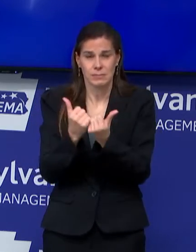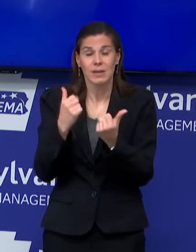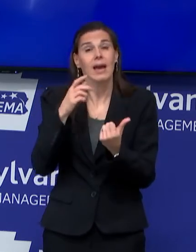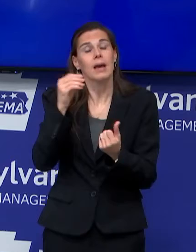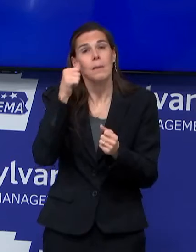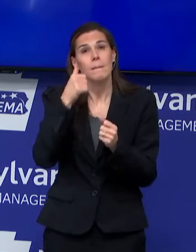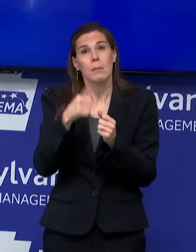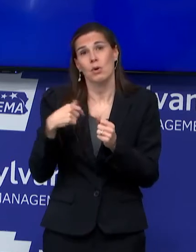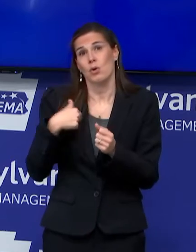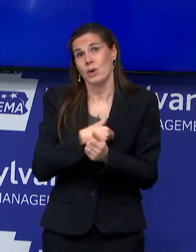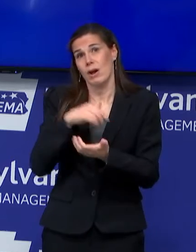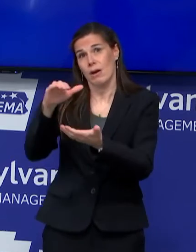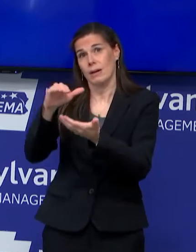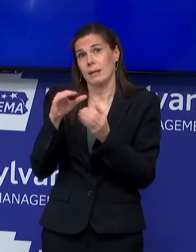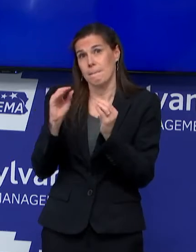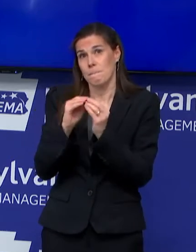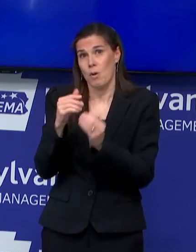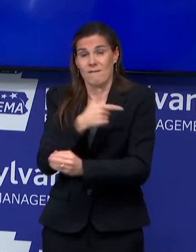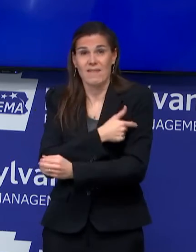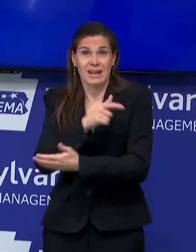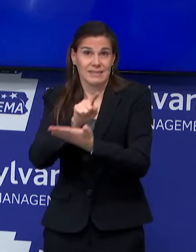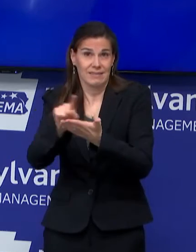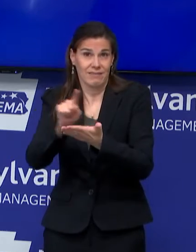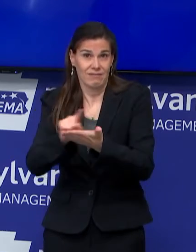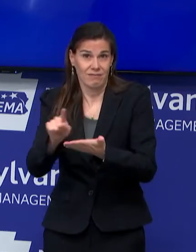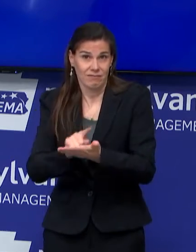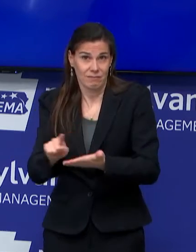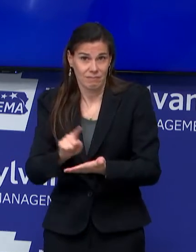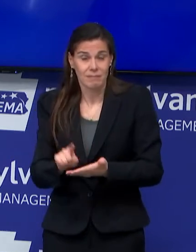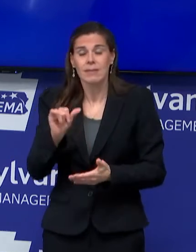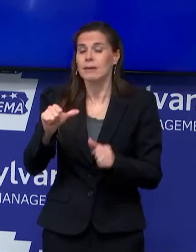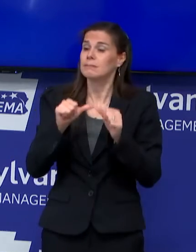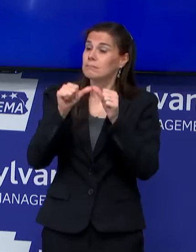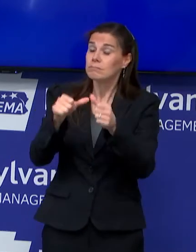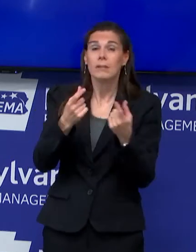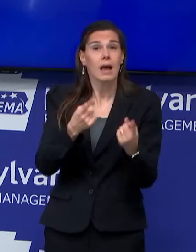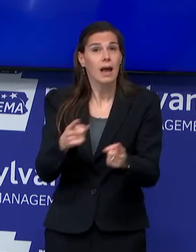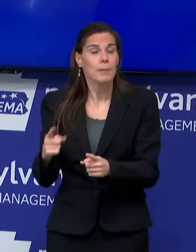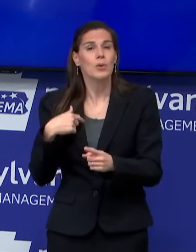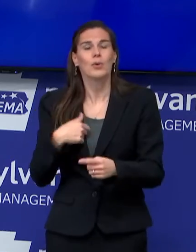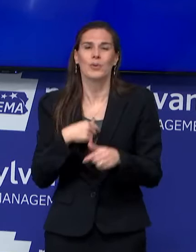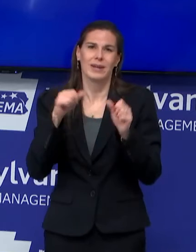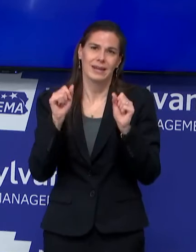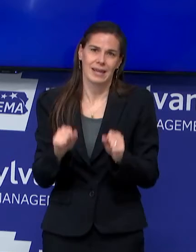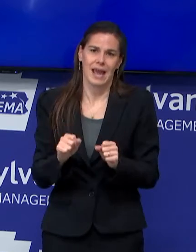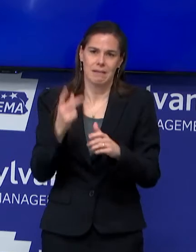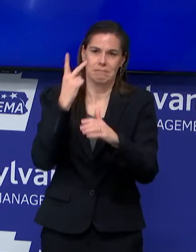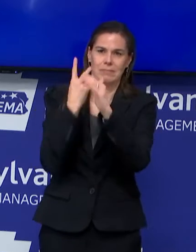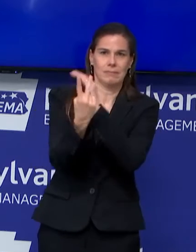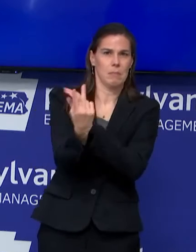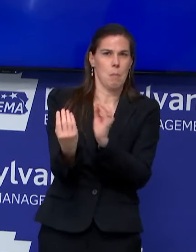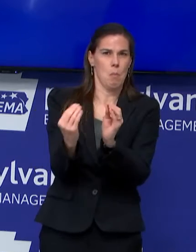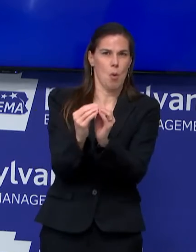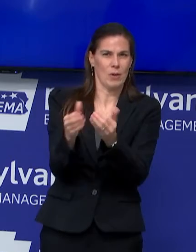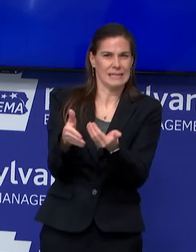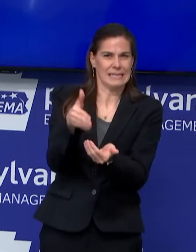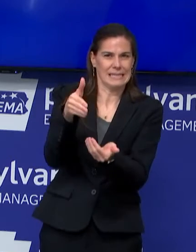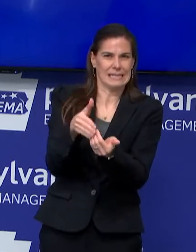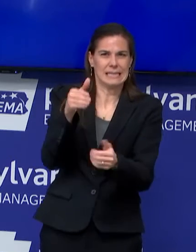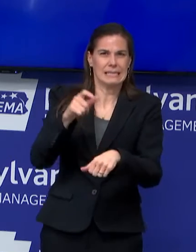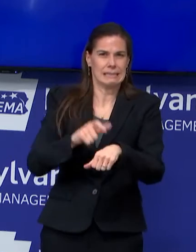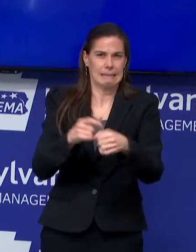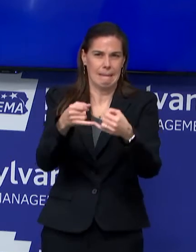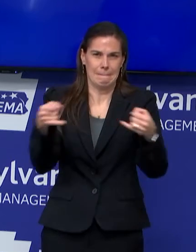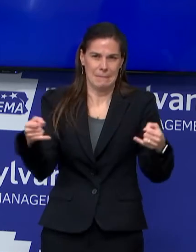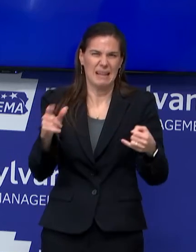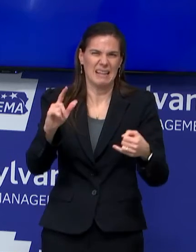vaccines come into the Commonwealth every week. And so as that continues to occur, we'll be able to project a little bit more easily what the timing looks